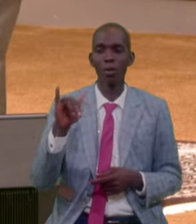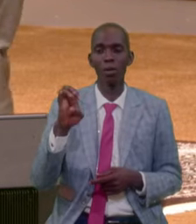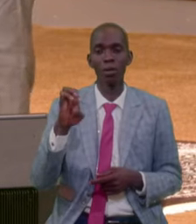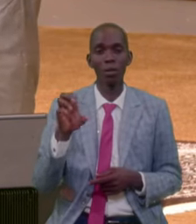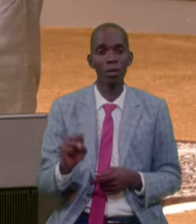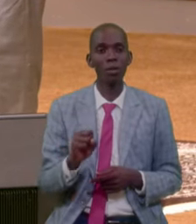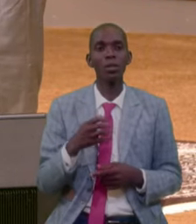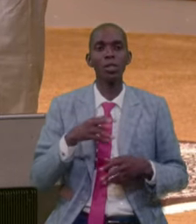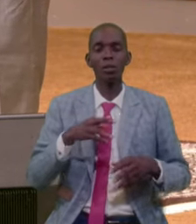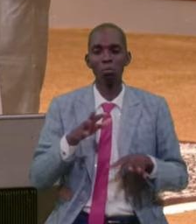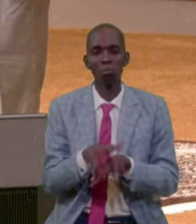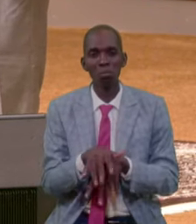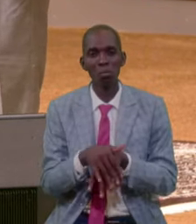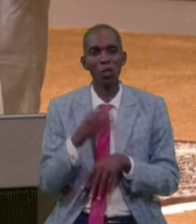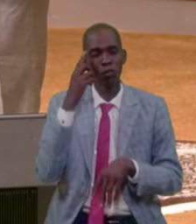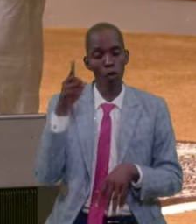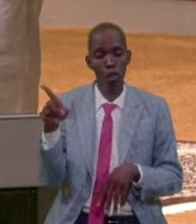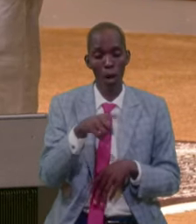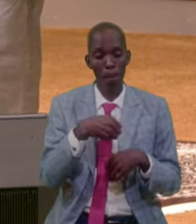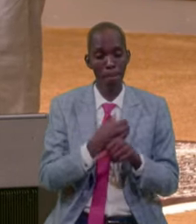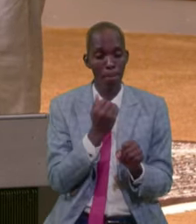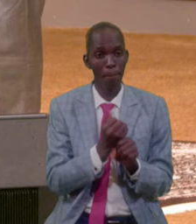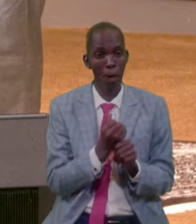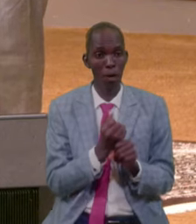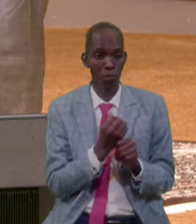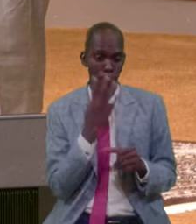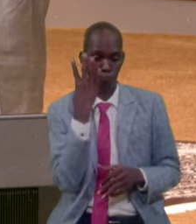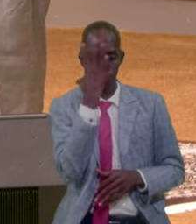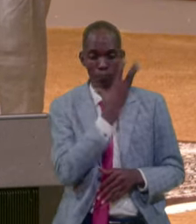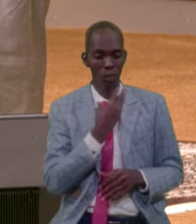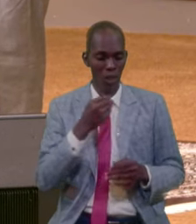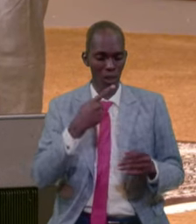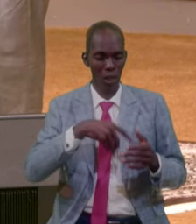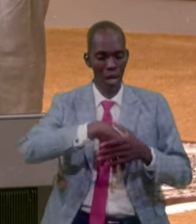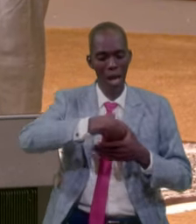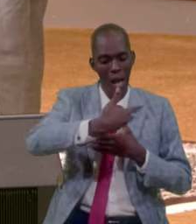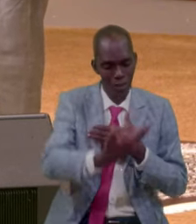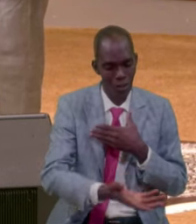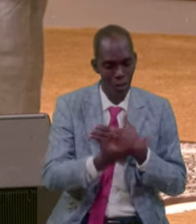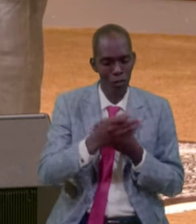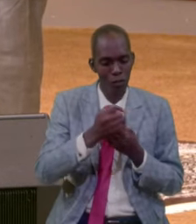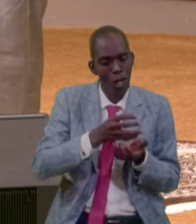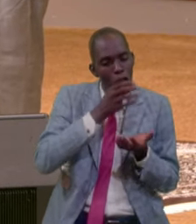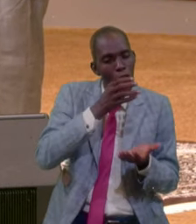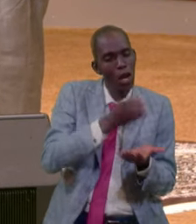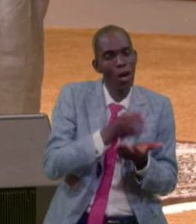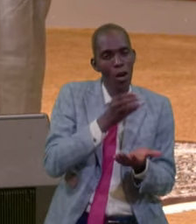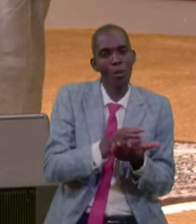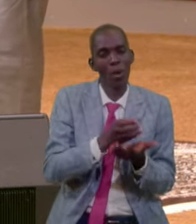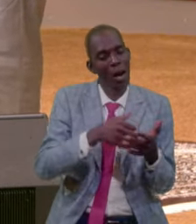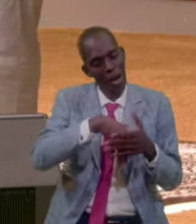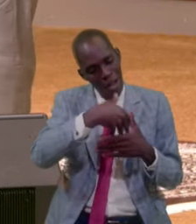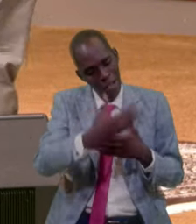make clean the outside of the cup. Meticulous. The outside of the